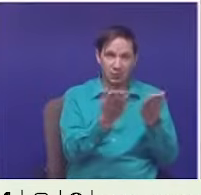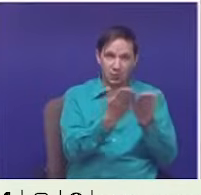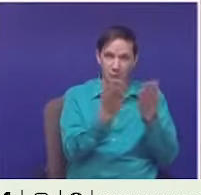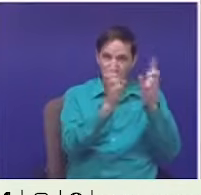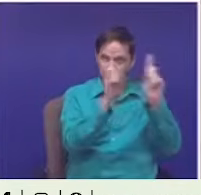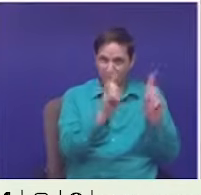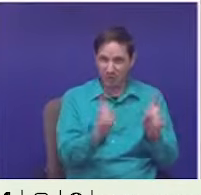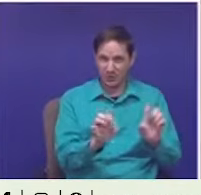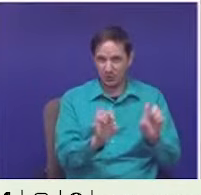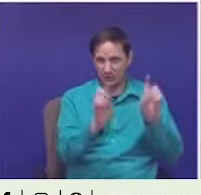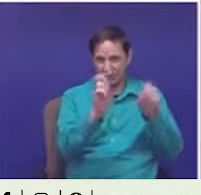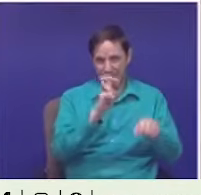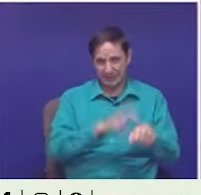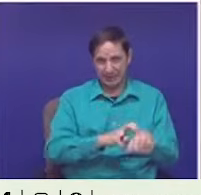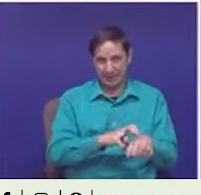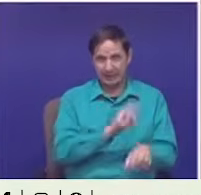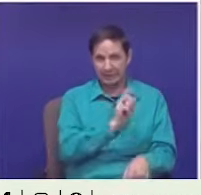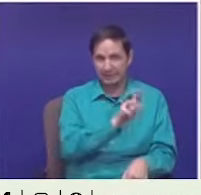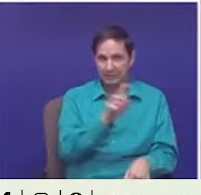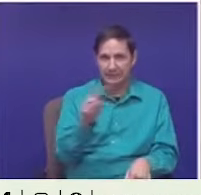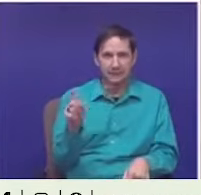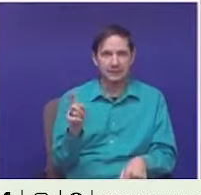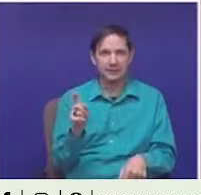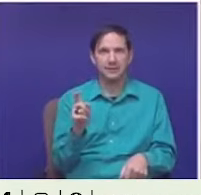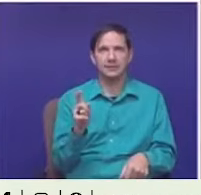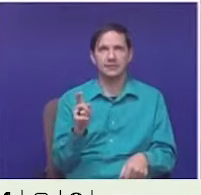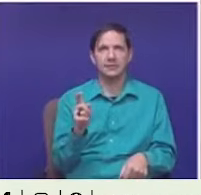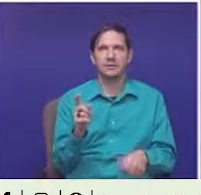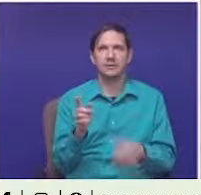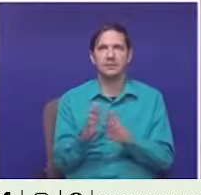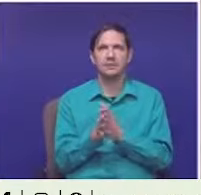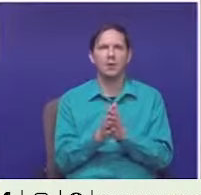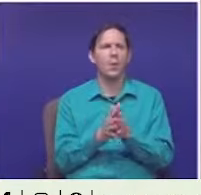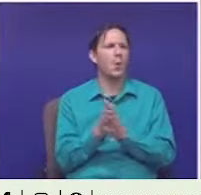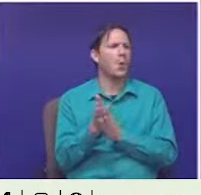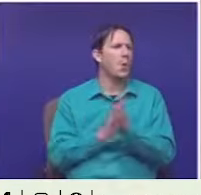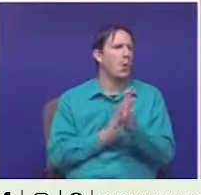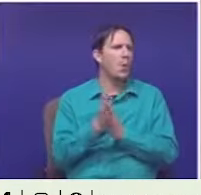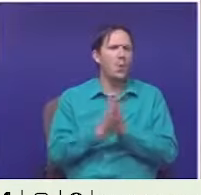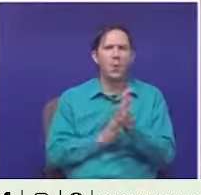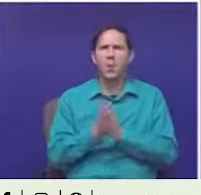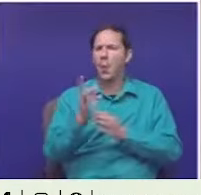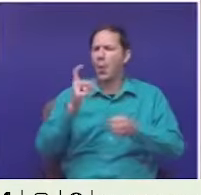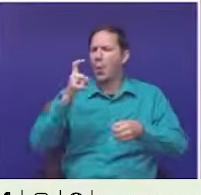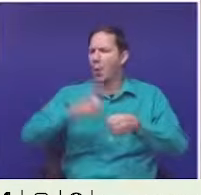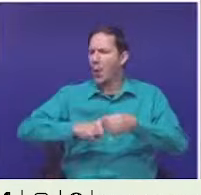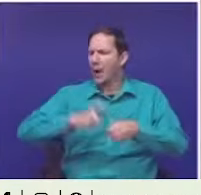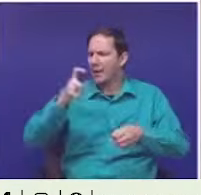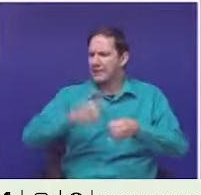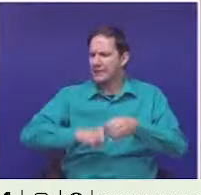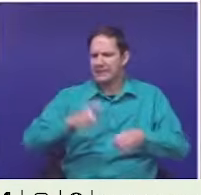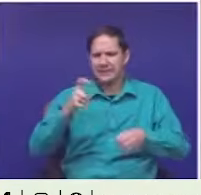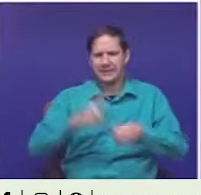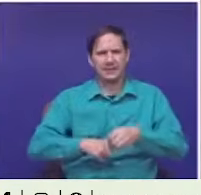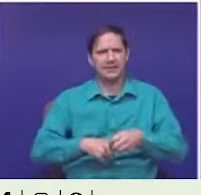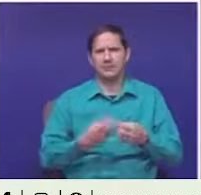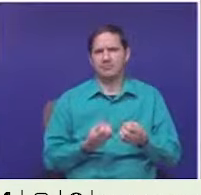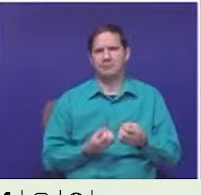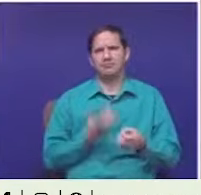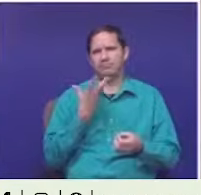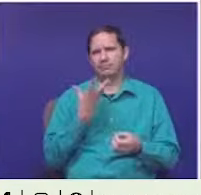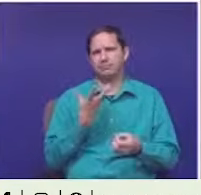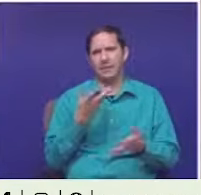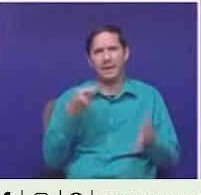you that those children cannot be stopped. They are producing quality things that you would buy from a